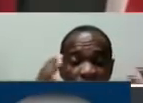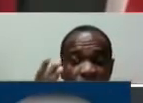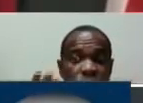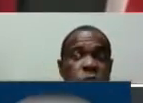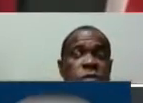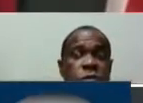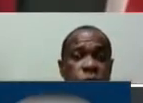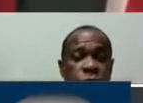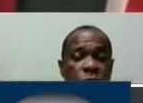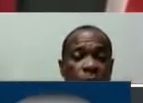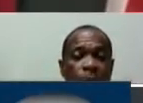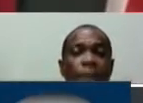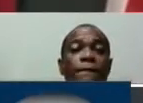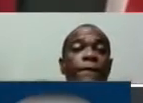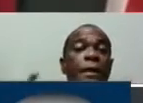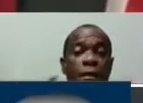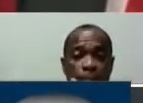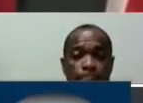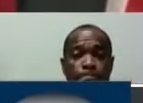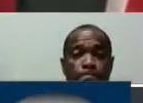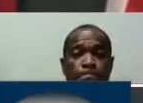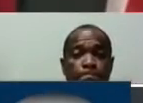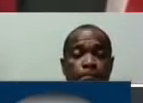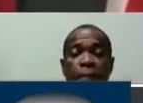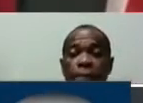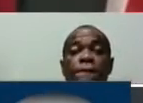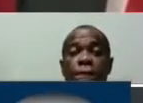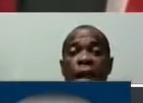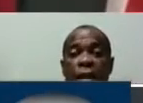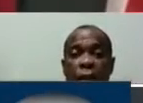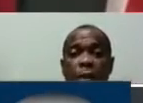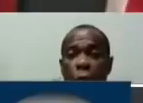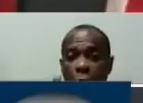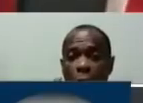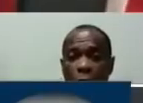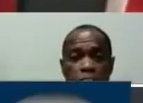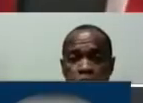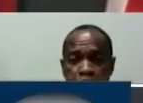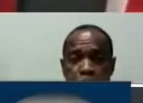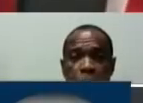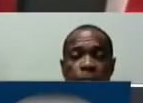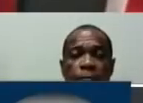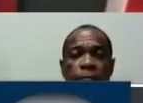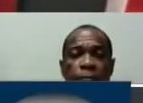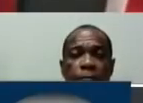First and foremost of the undisputed facts is that this date,